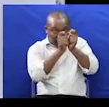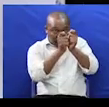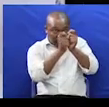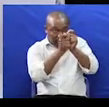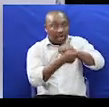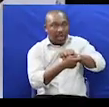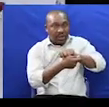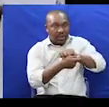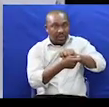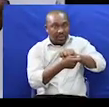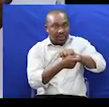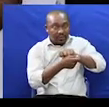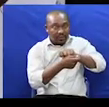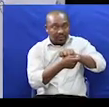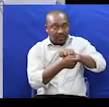changes